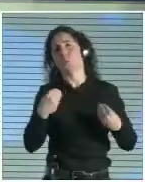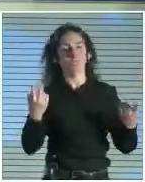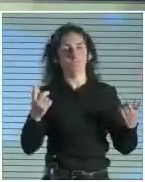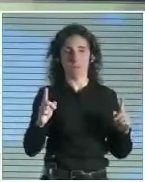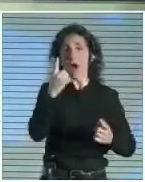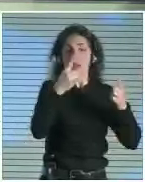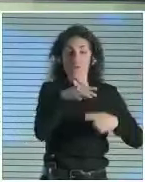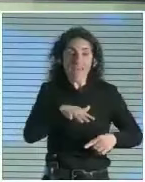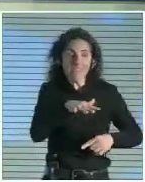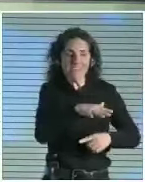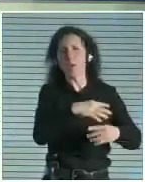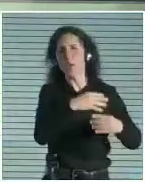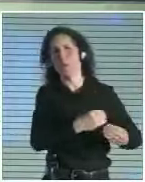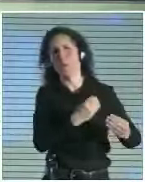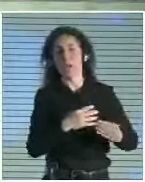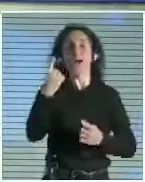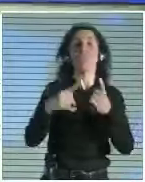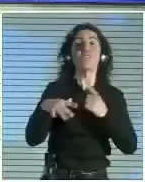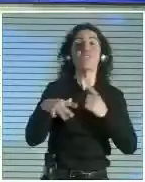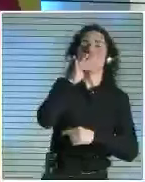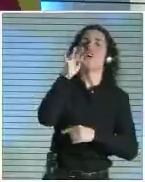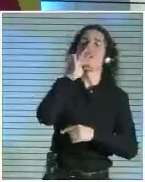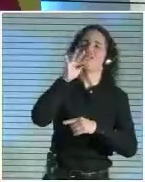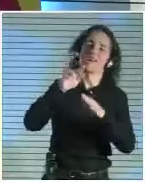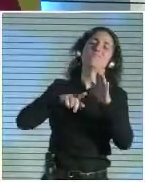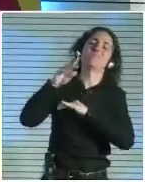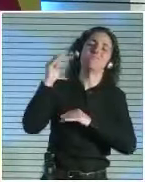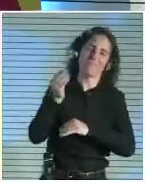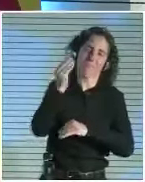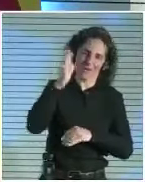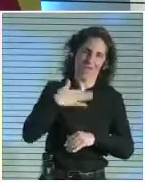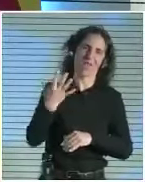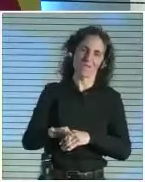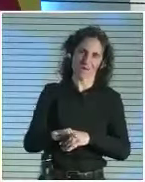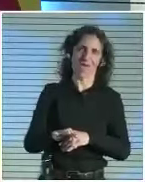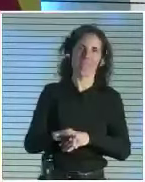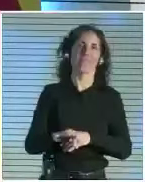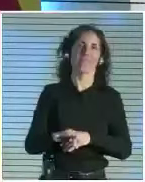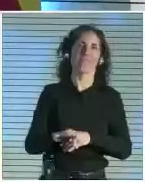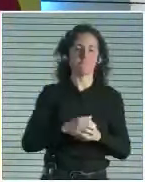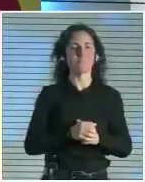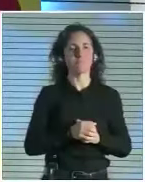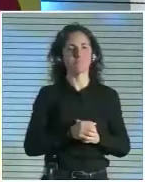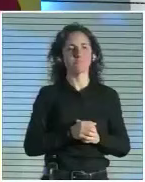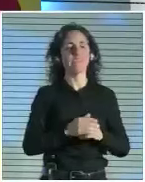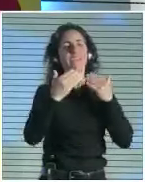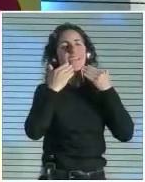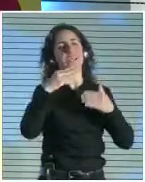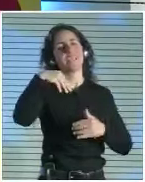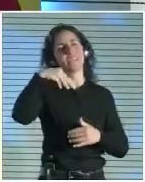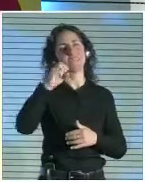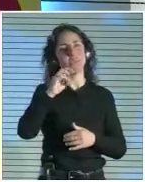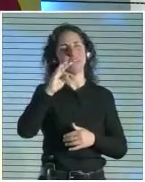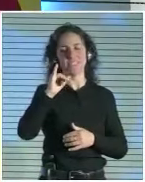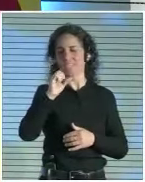infancy. Thank you, Gracen. Mathias, this is right now the the statement then opening